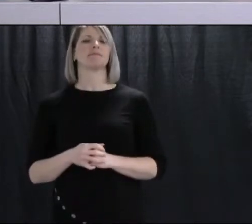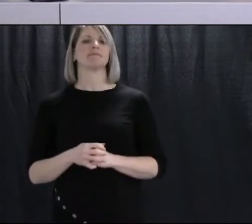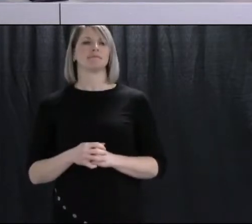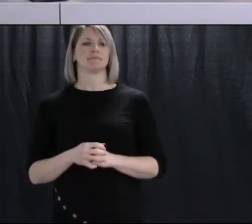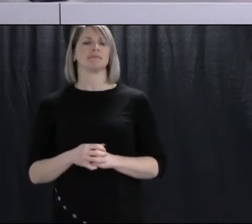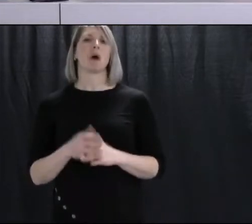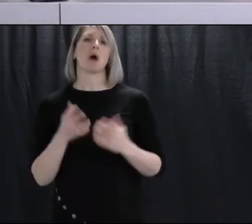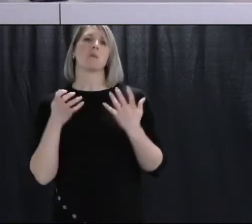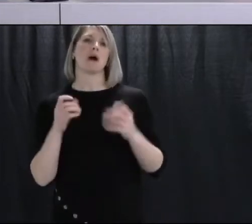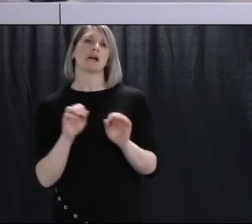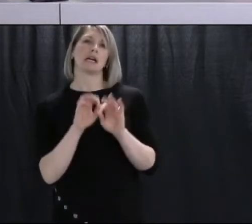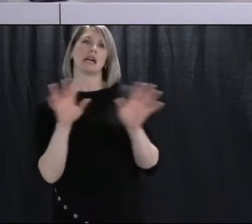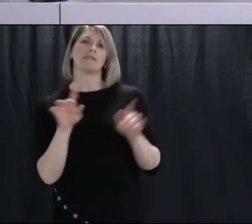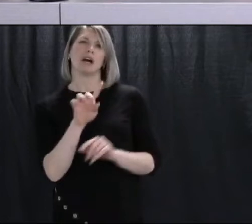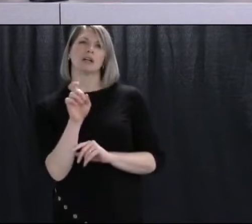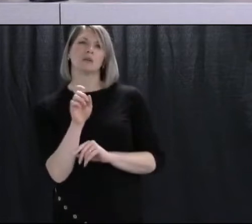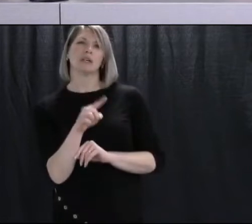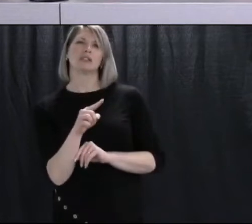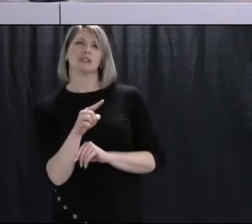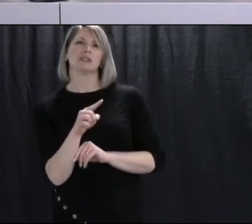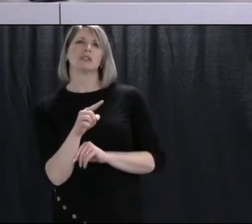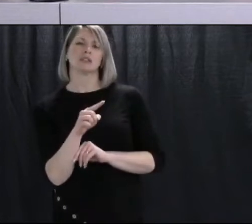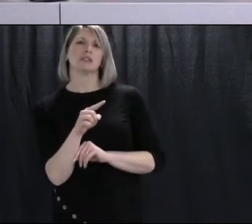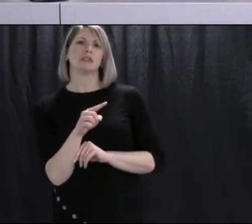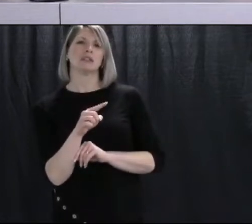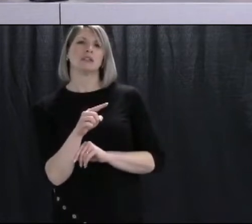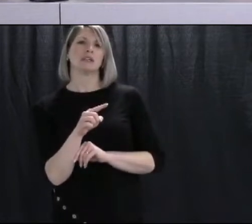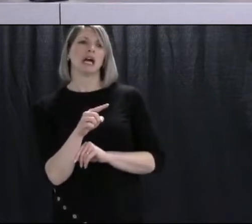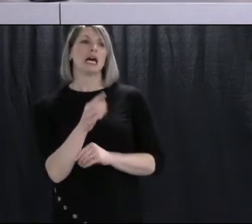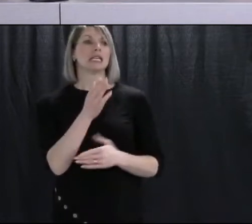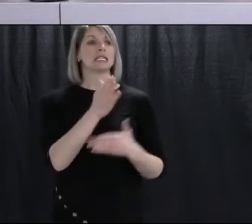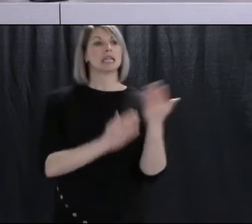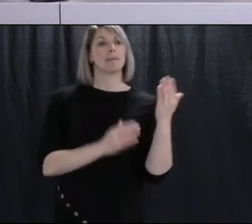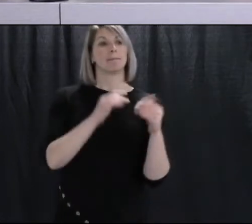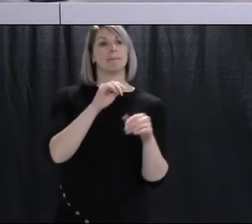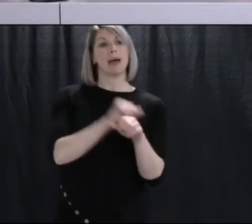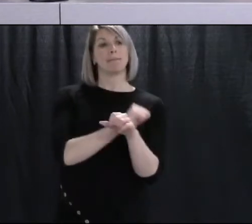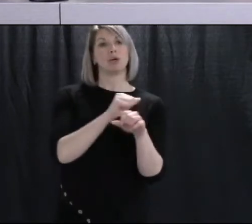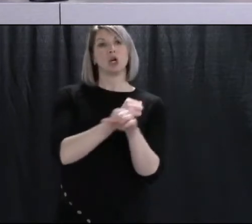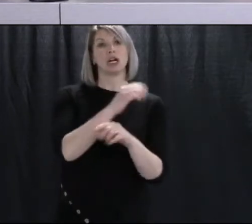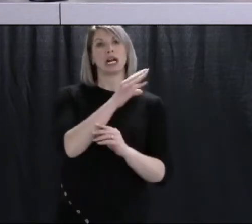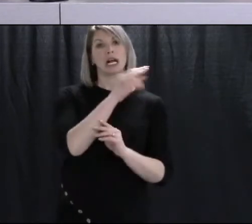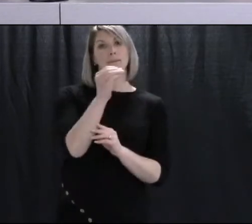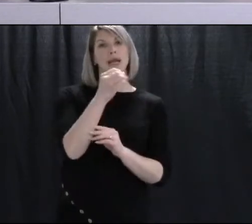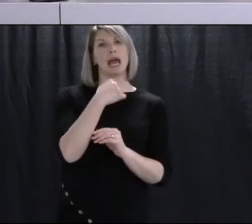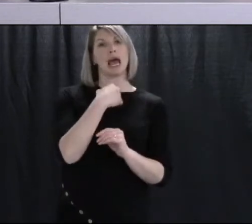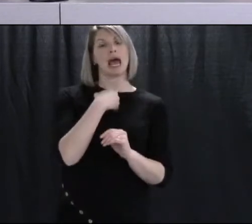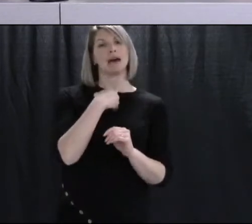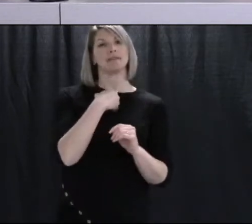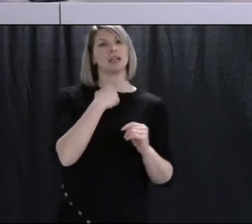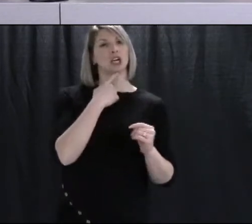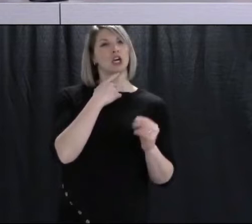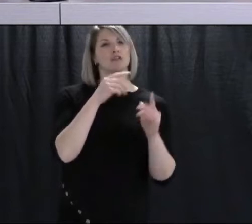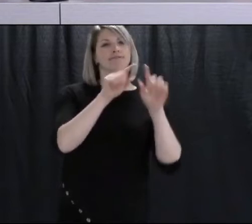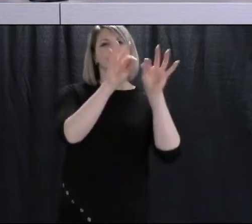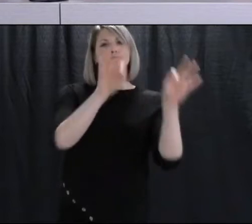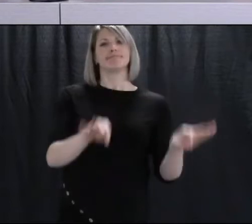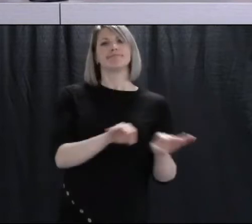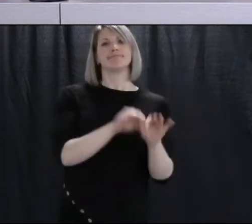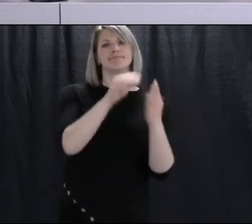to clarify, companies in Alberta have released information to their employees. A company, for example, CNRL, an oil